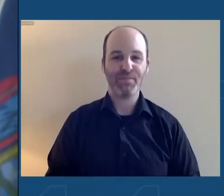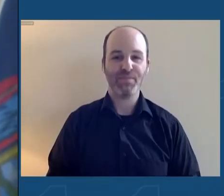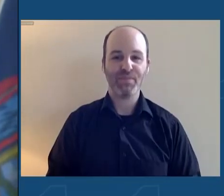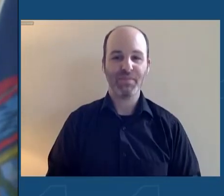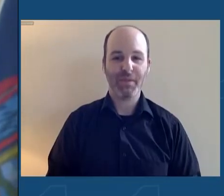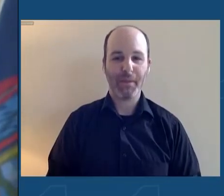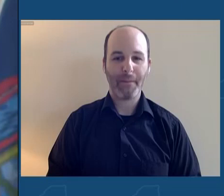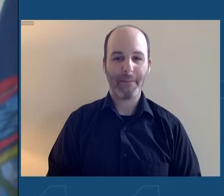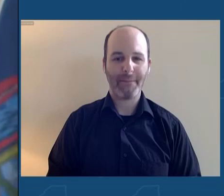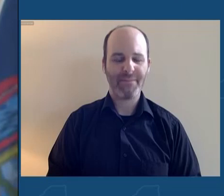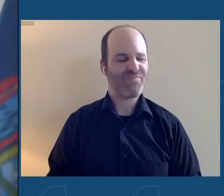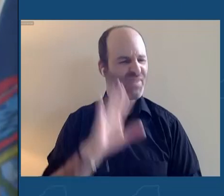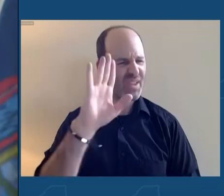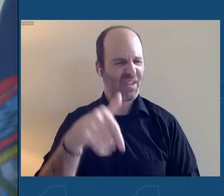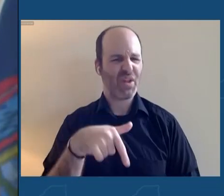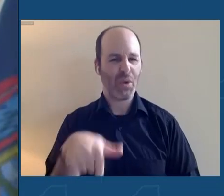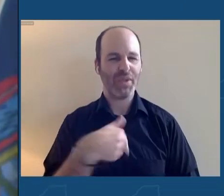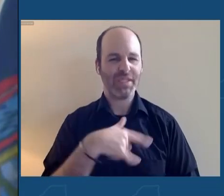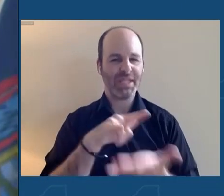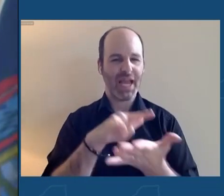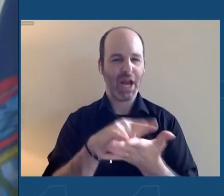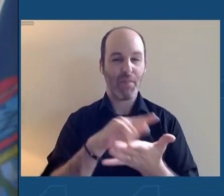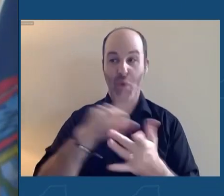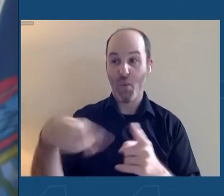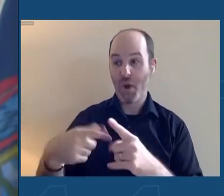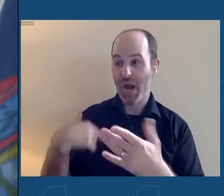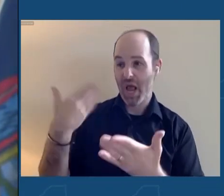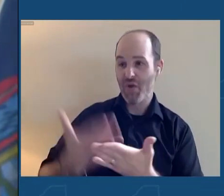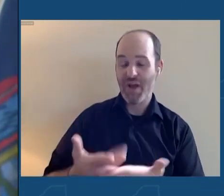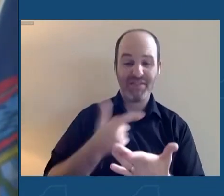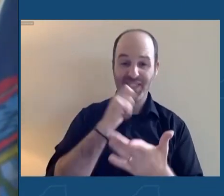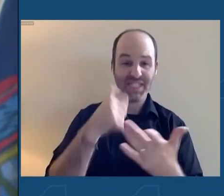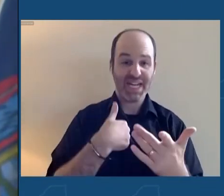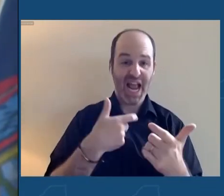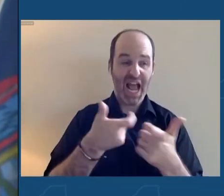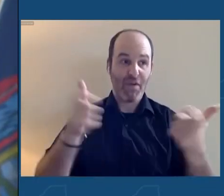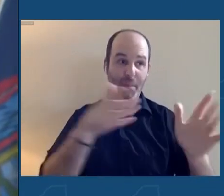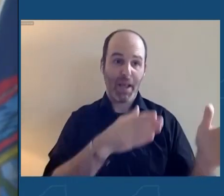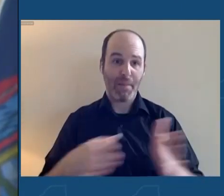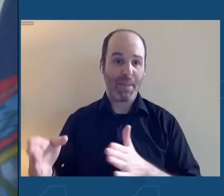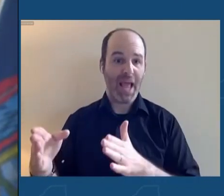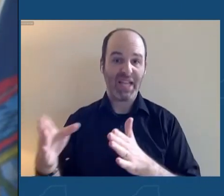You know, this airport, when I arrived here, hadn't had a master plan in 30 years.